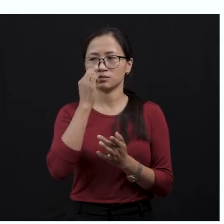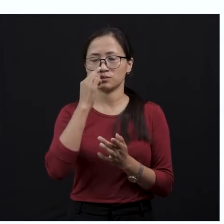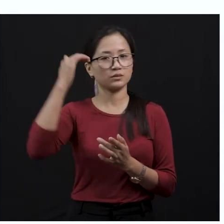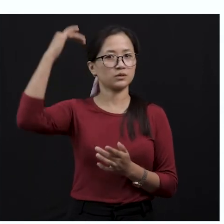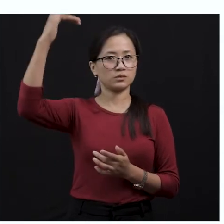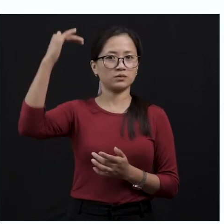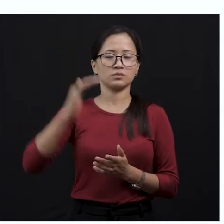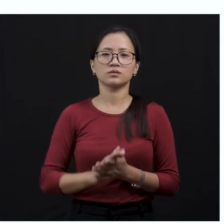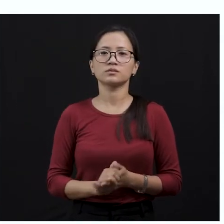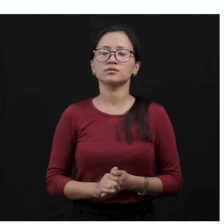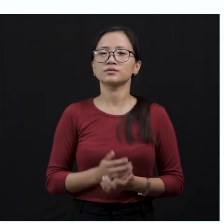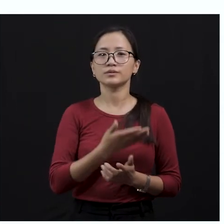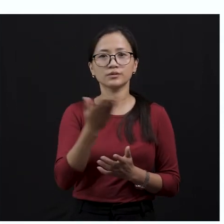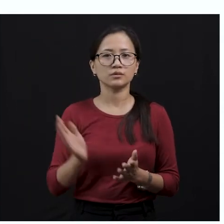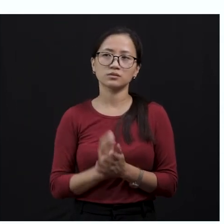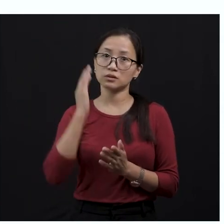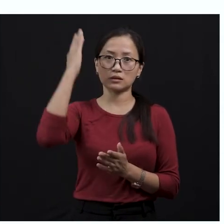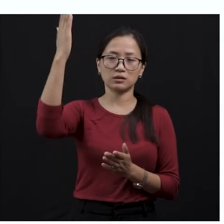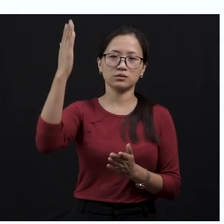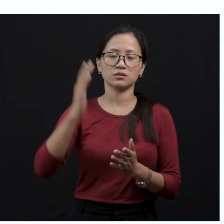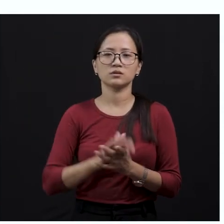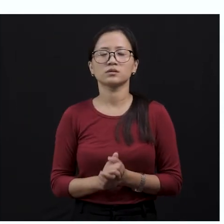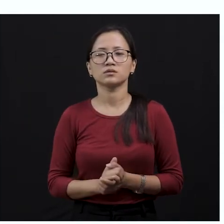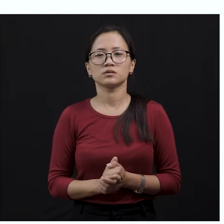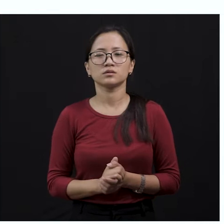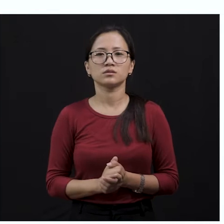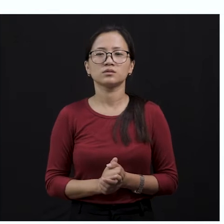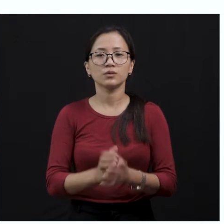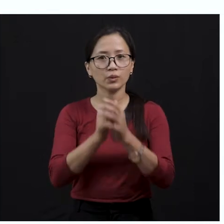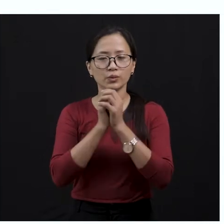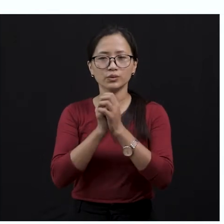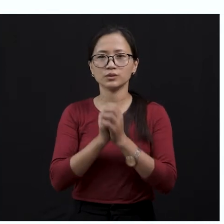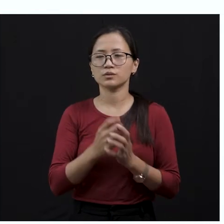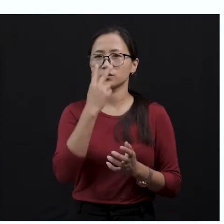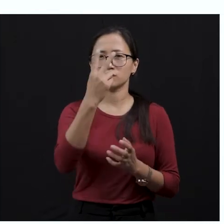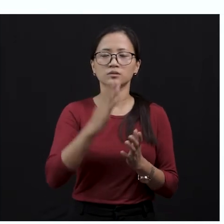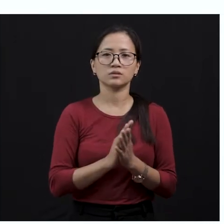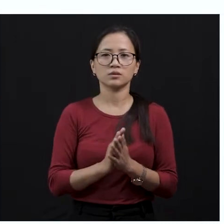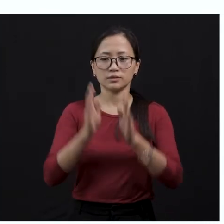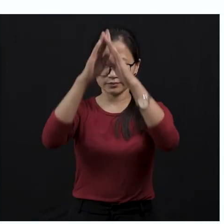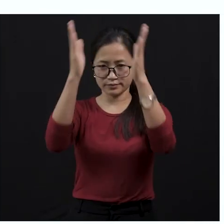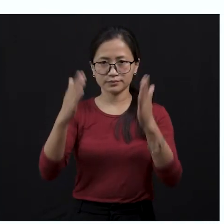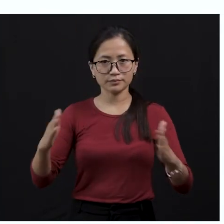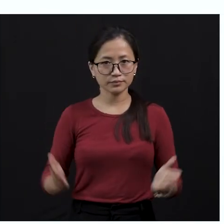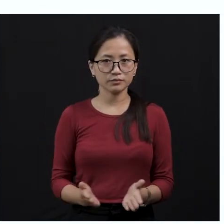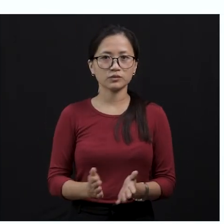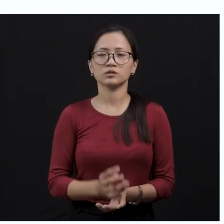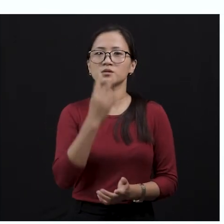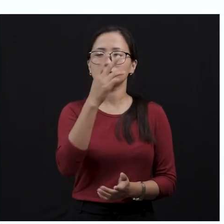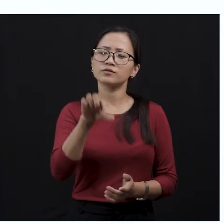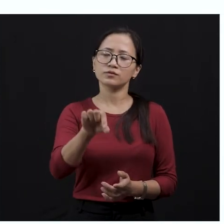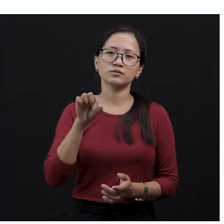is their goddess, okay? So they worship this goddess. Also, when we look at this statue, we find